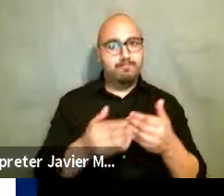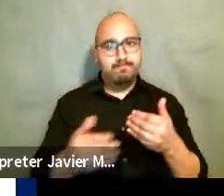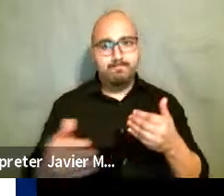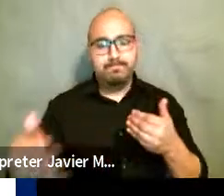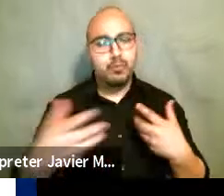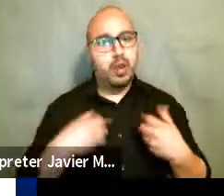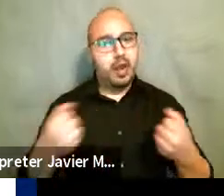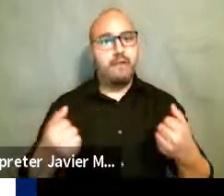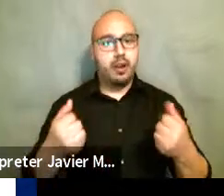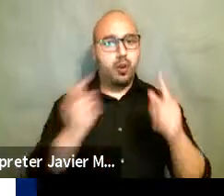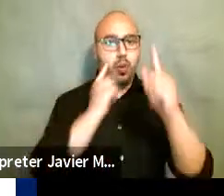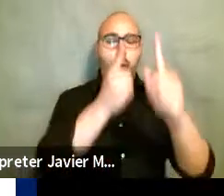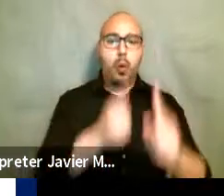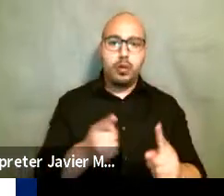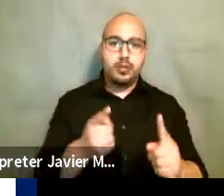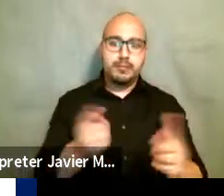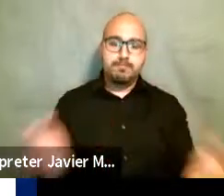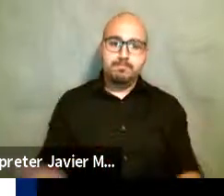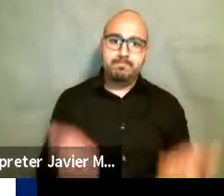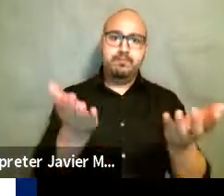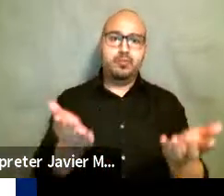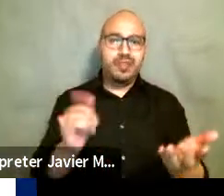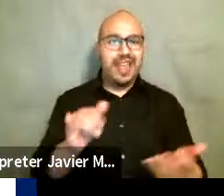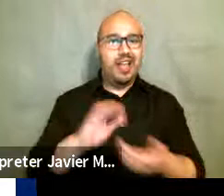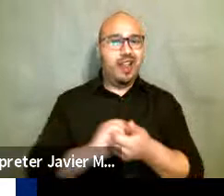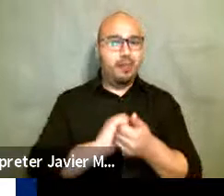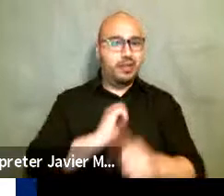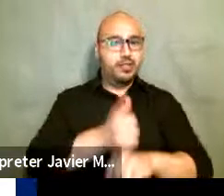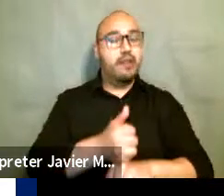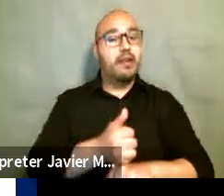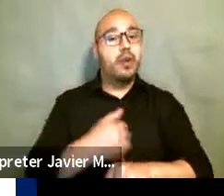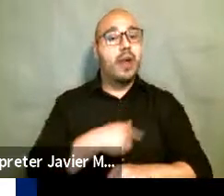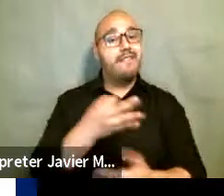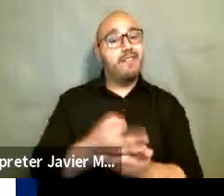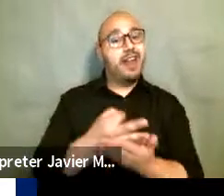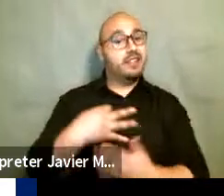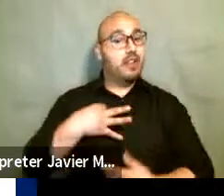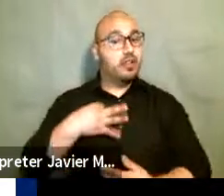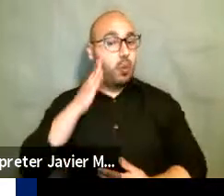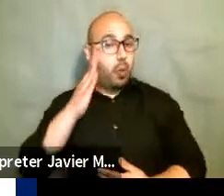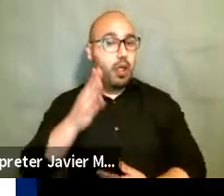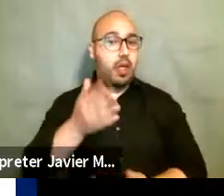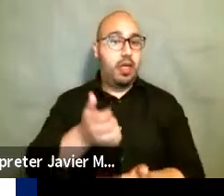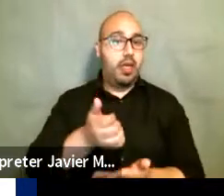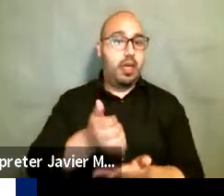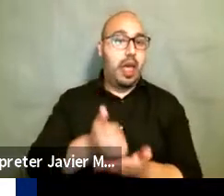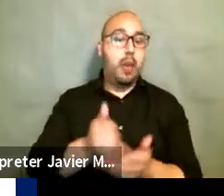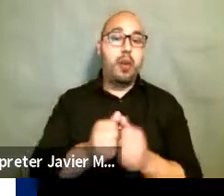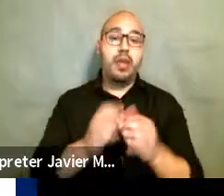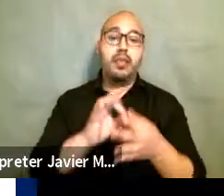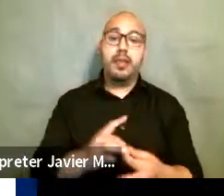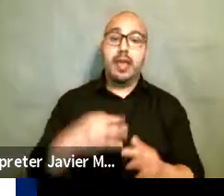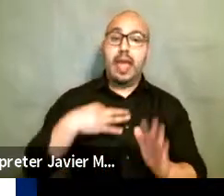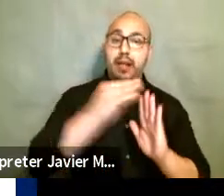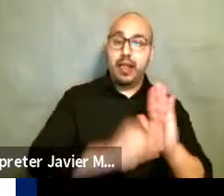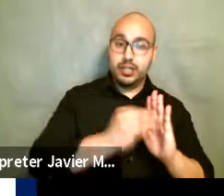community and the Creek Fire Recovery Collaborative that's been created. So we have a finance volunteer who will help with applications who